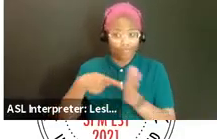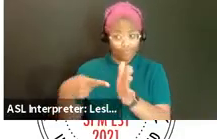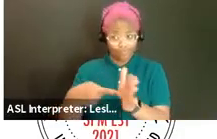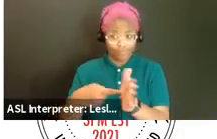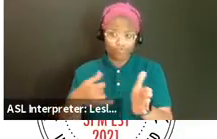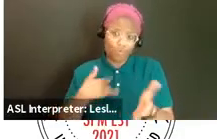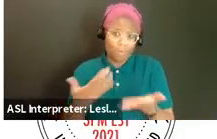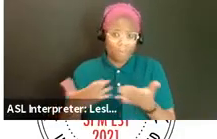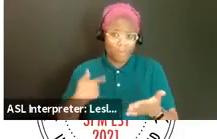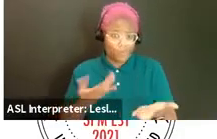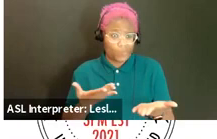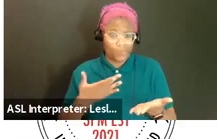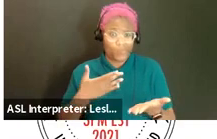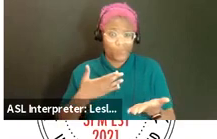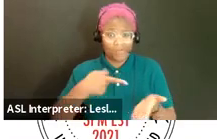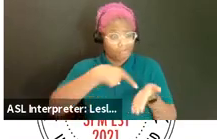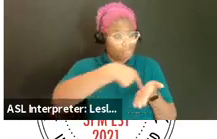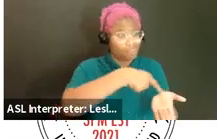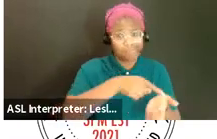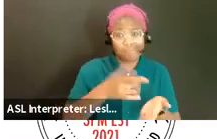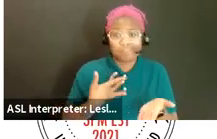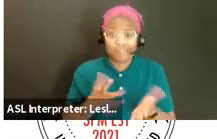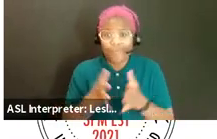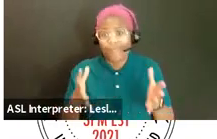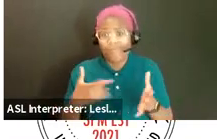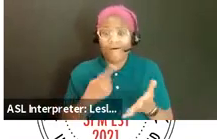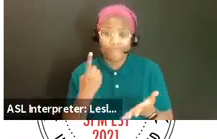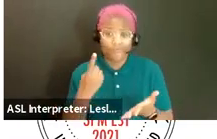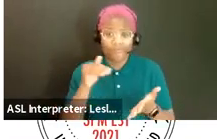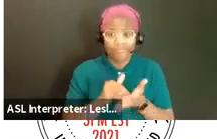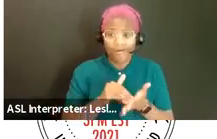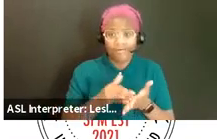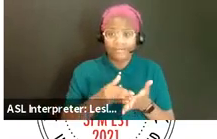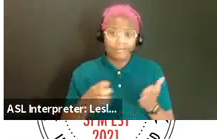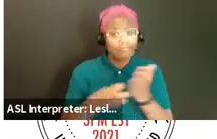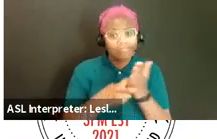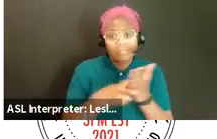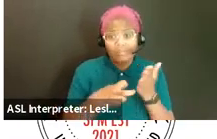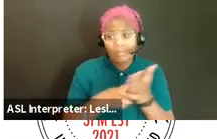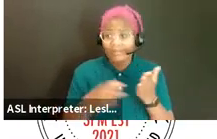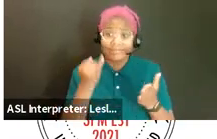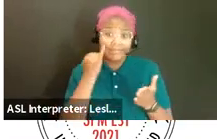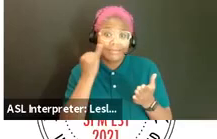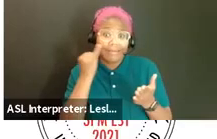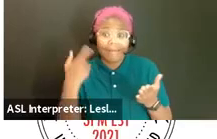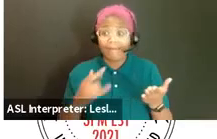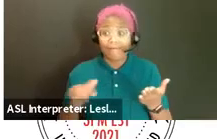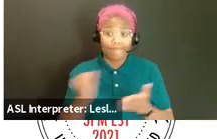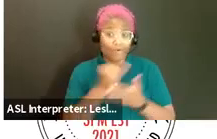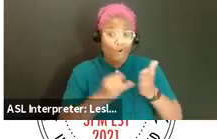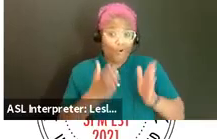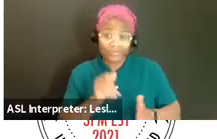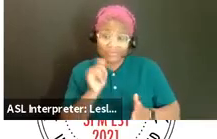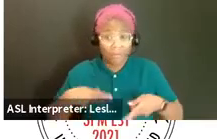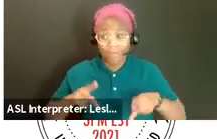all of the, at $50 each, all those tickets will have to be returned. we employ 40 people on the